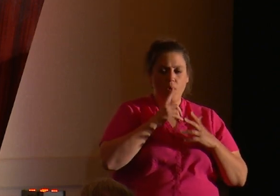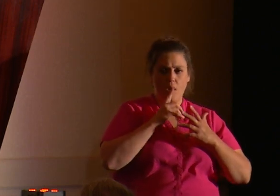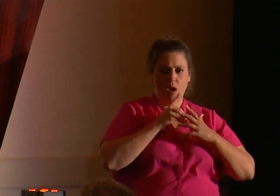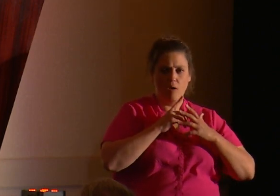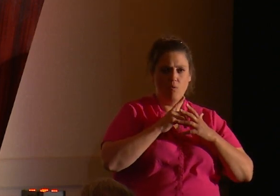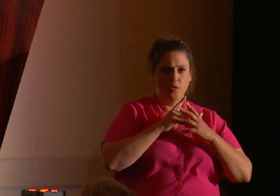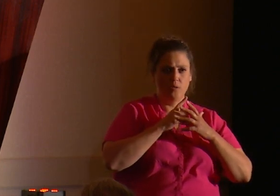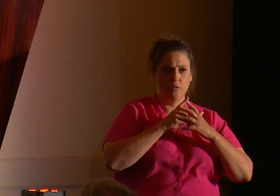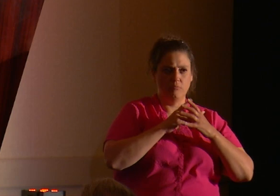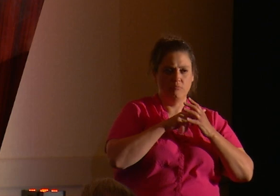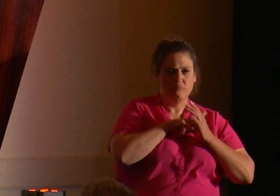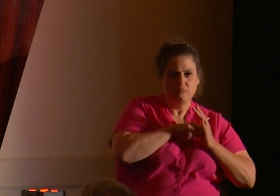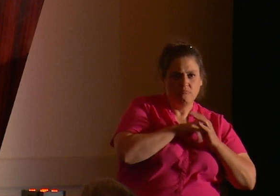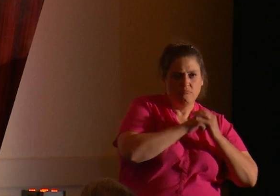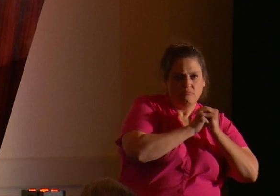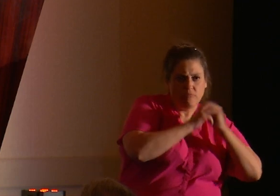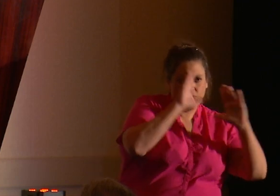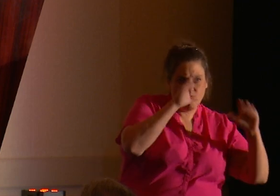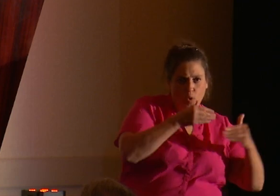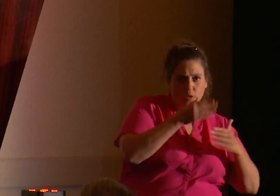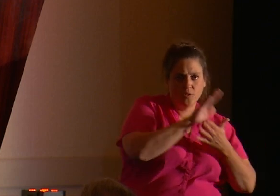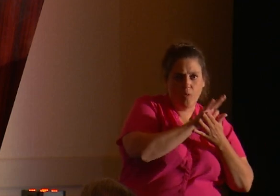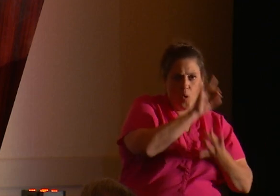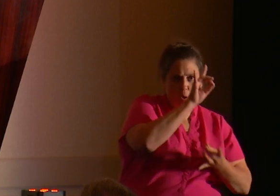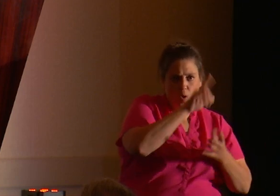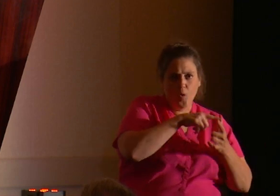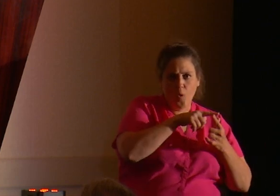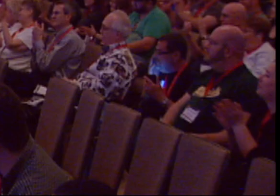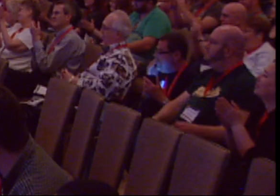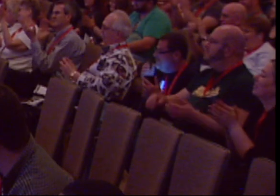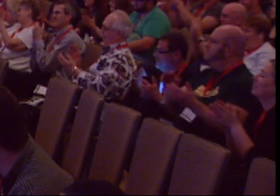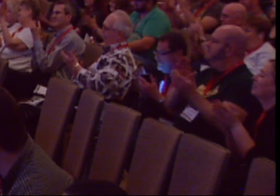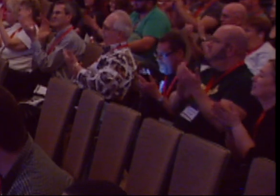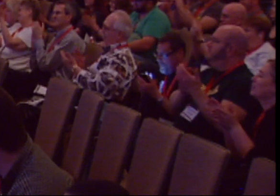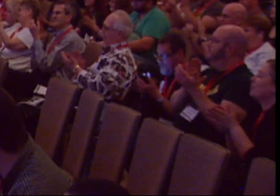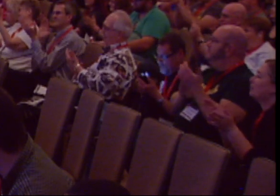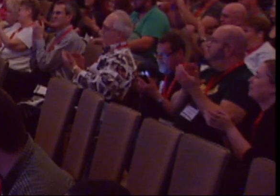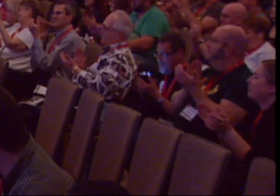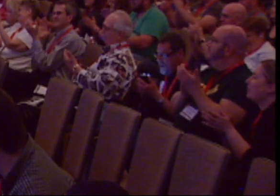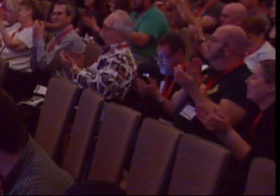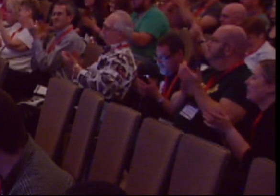I'd be speaking at an atheist convention 30 years later?